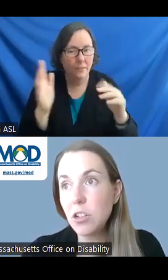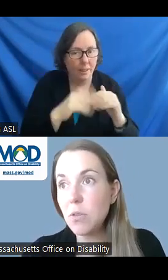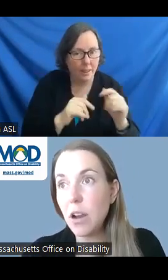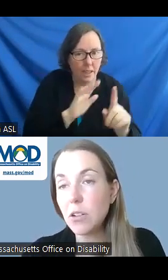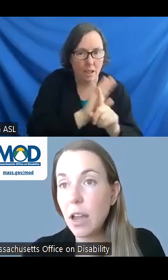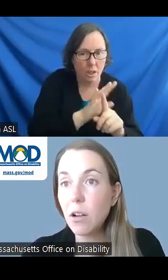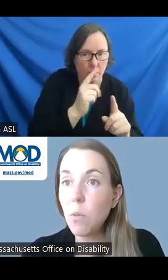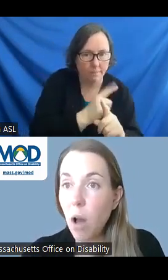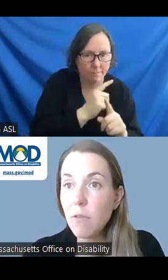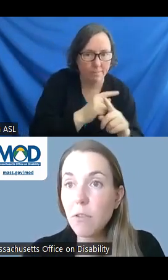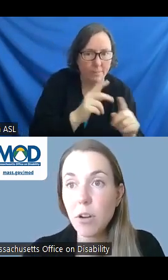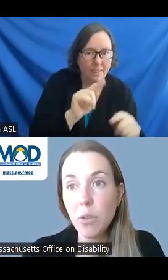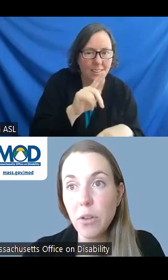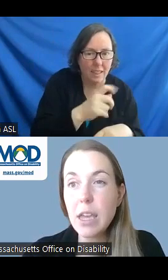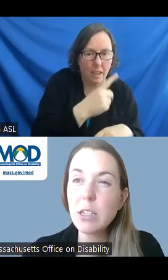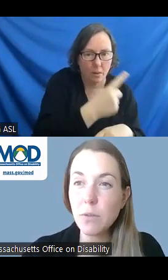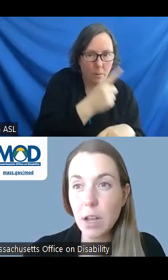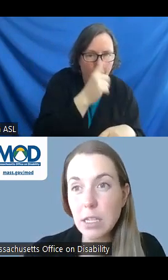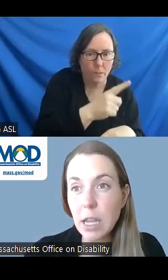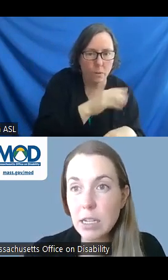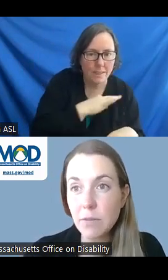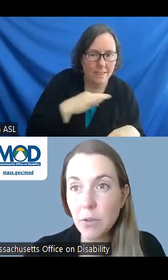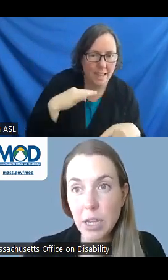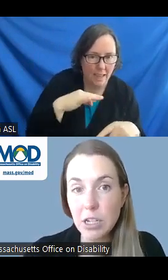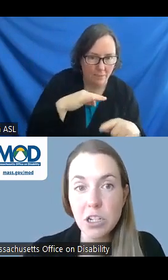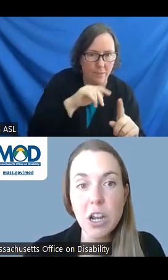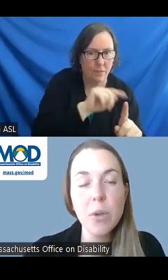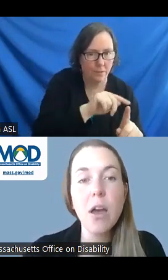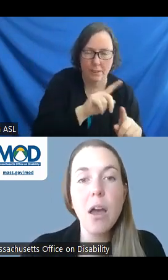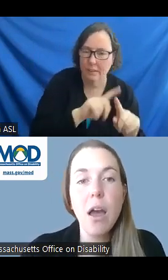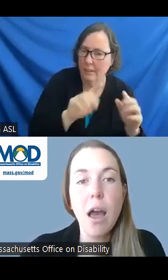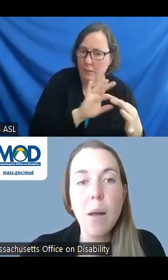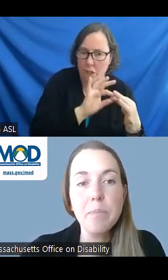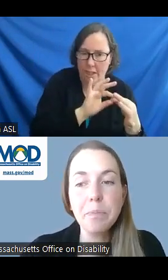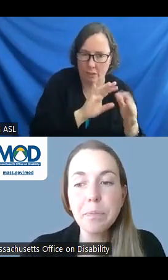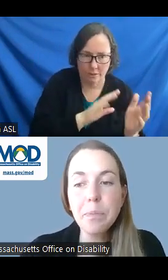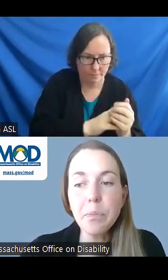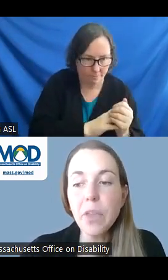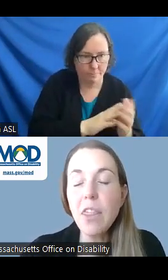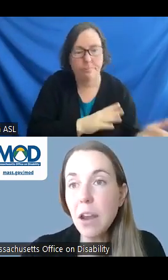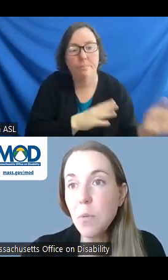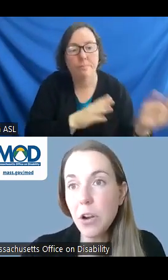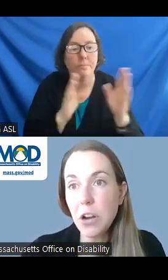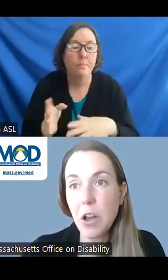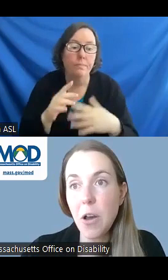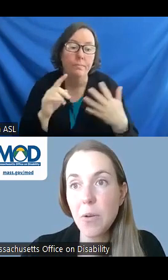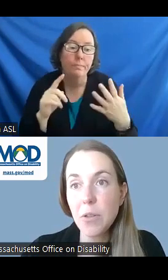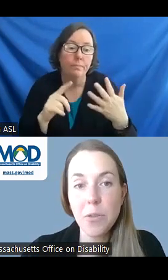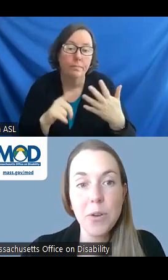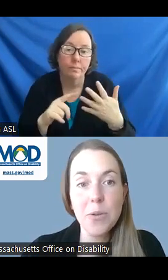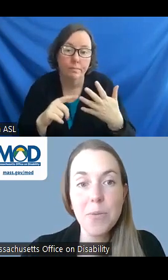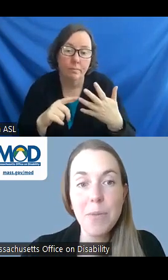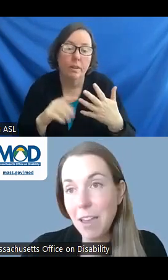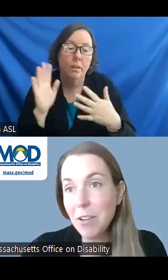going to do under Title I for an employee because you have a slightly different relationship. And then we're going to